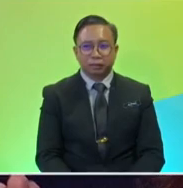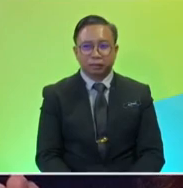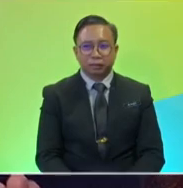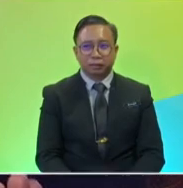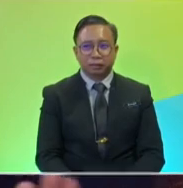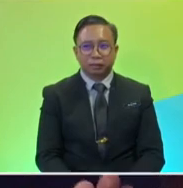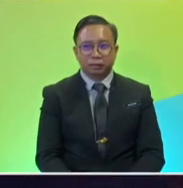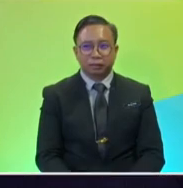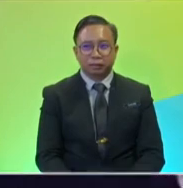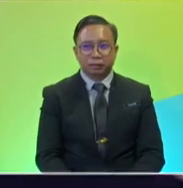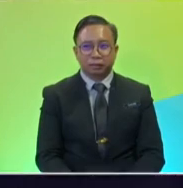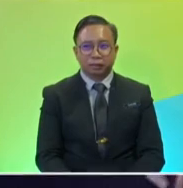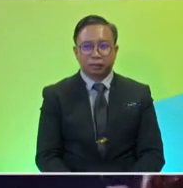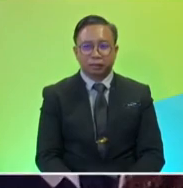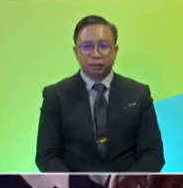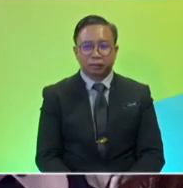Okay, and? I.